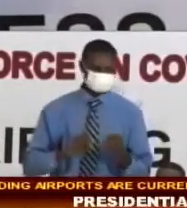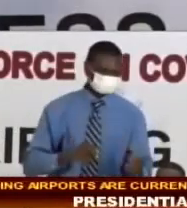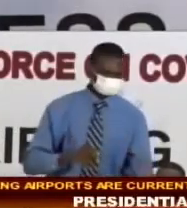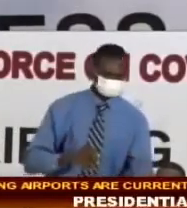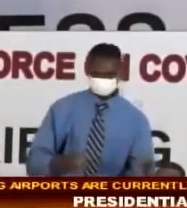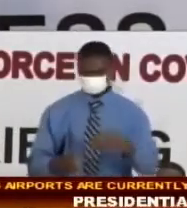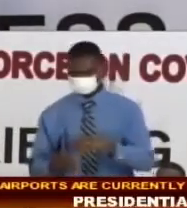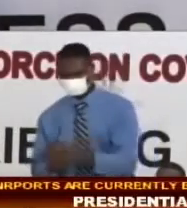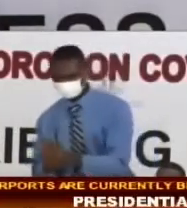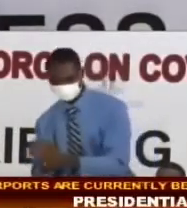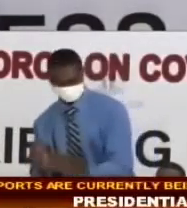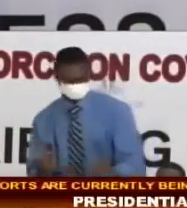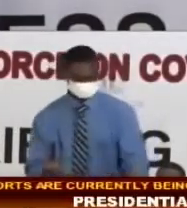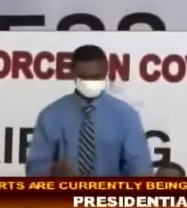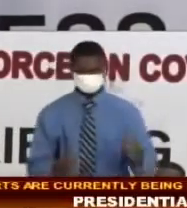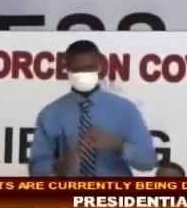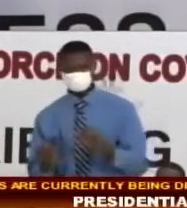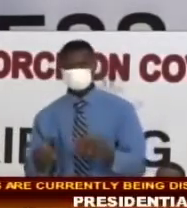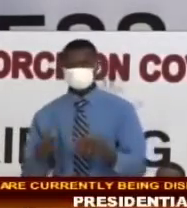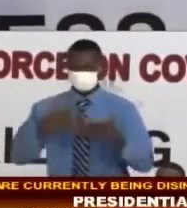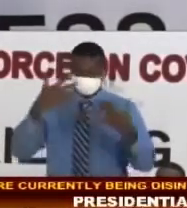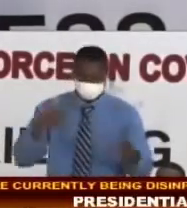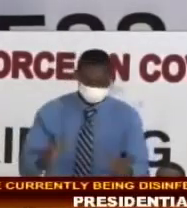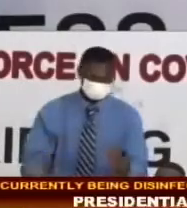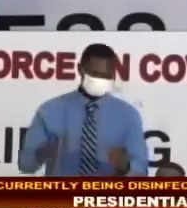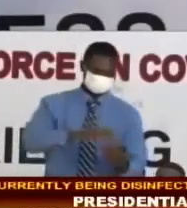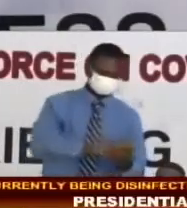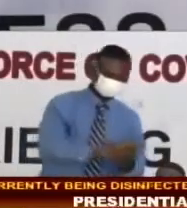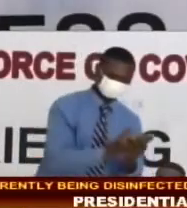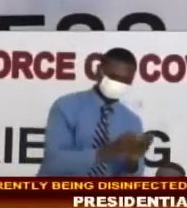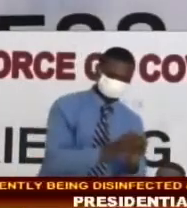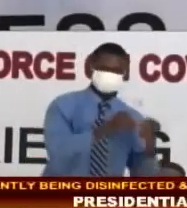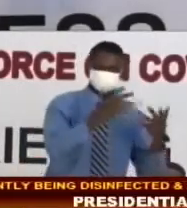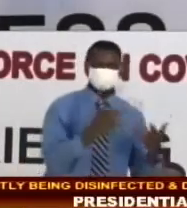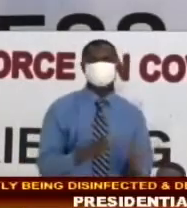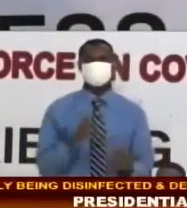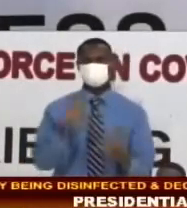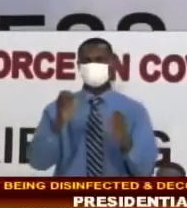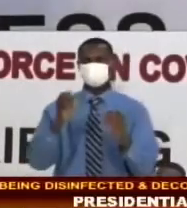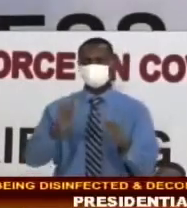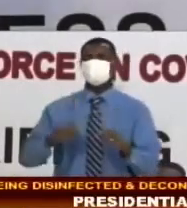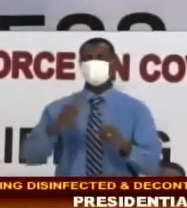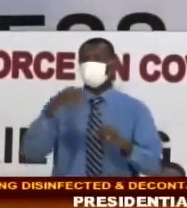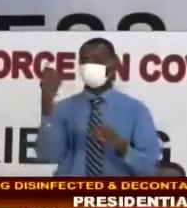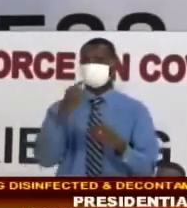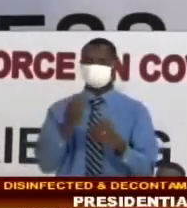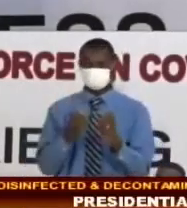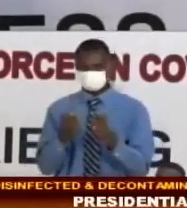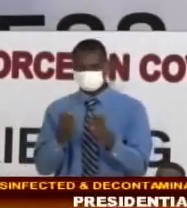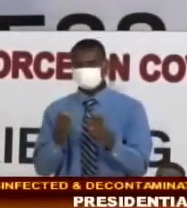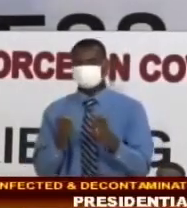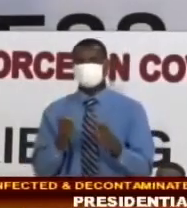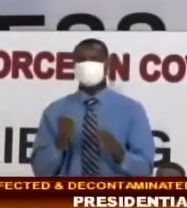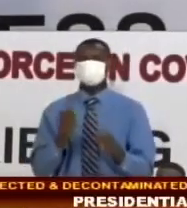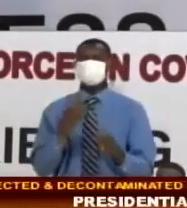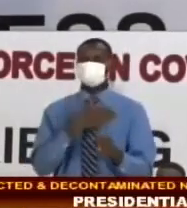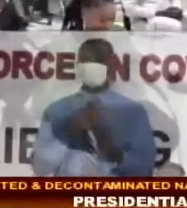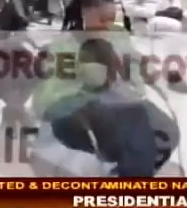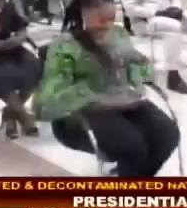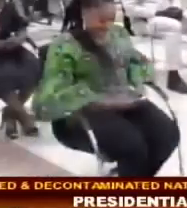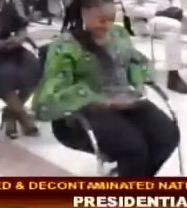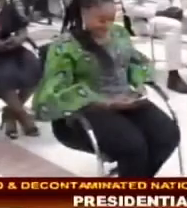wash and wash and wash. You can always improvise, but the thing is, make sure you maintain that sanitation. Thank you.